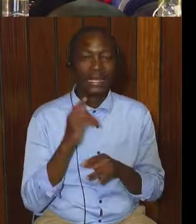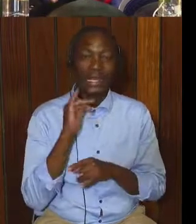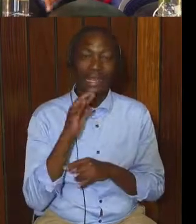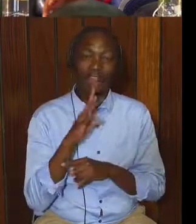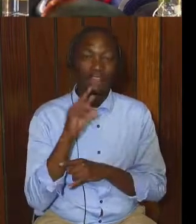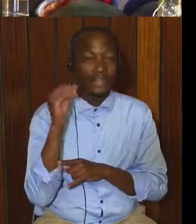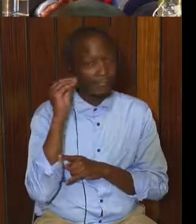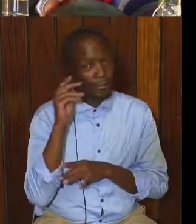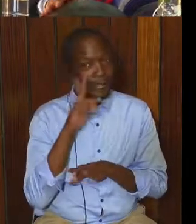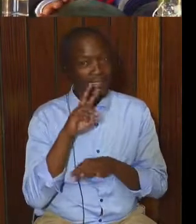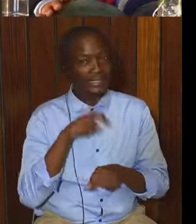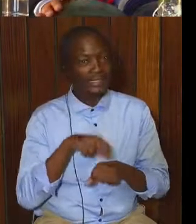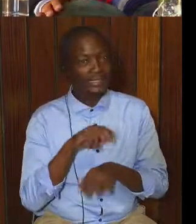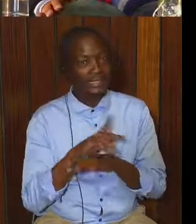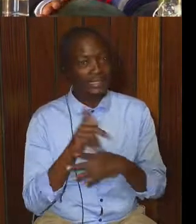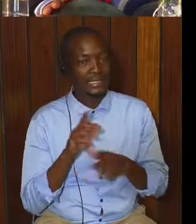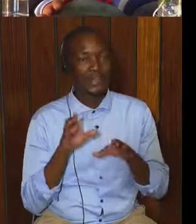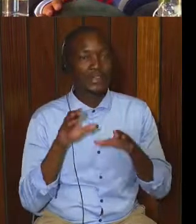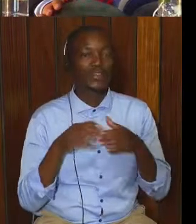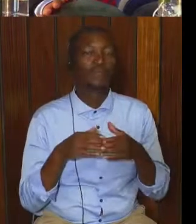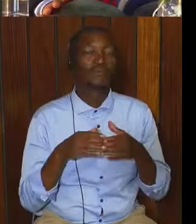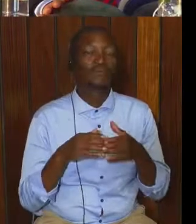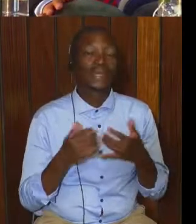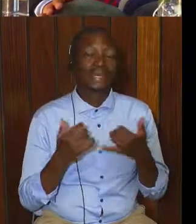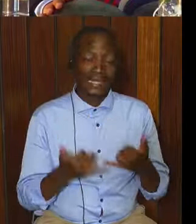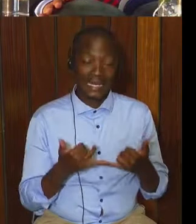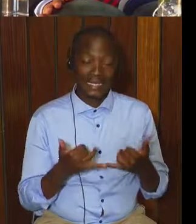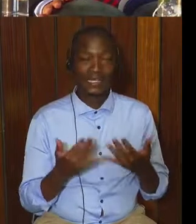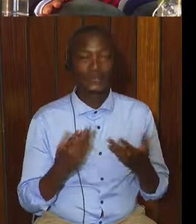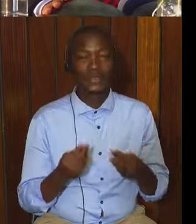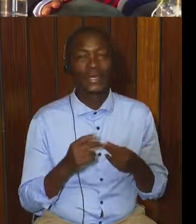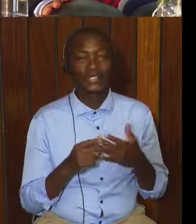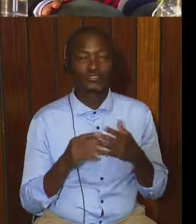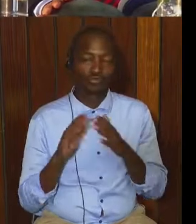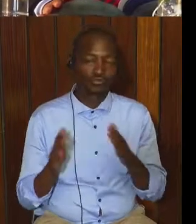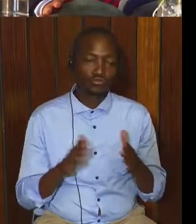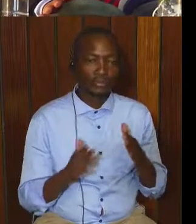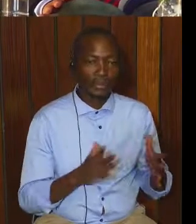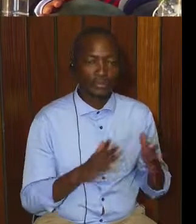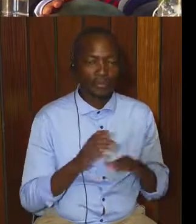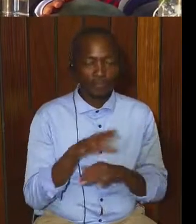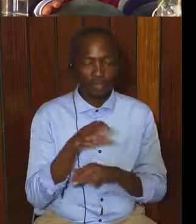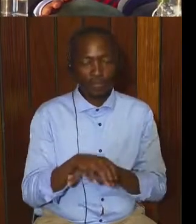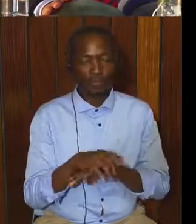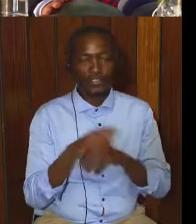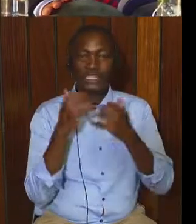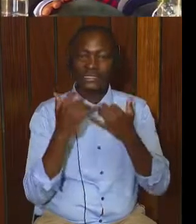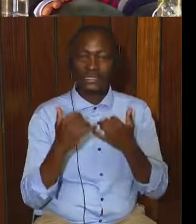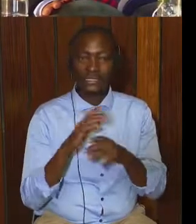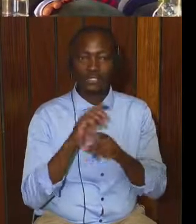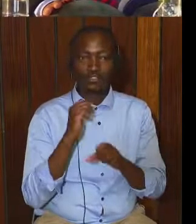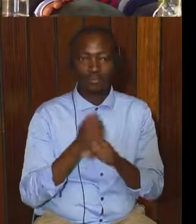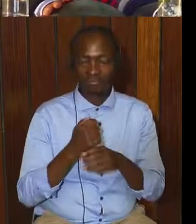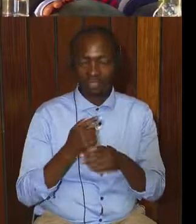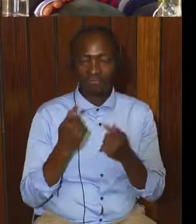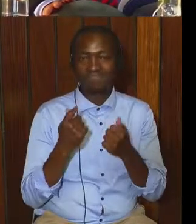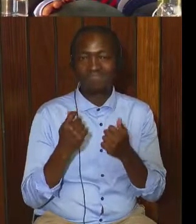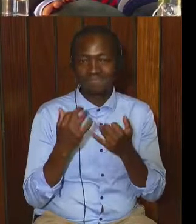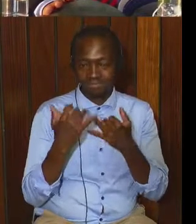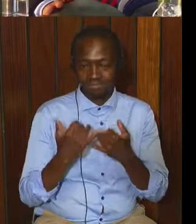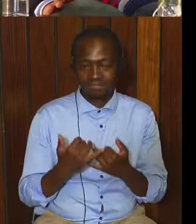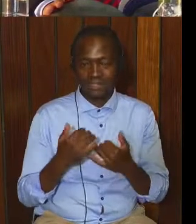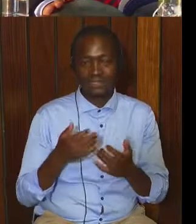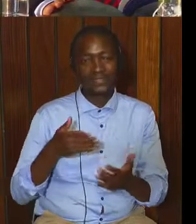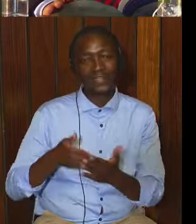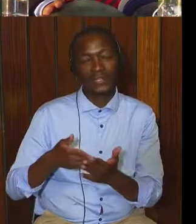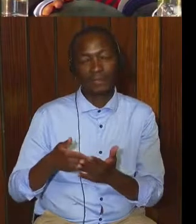by the committee. Currently, Chair, we had to prepare a business case for the Provincial Treasury to make the funds available. Treasury have